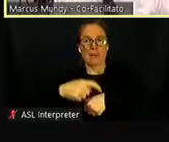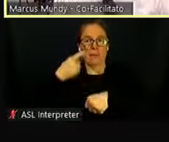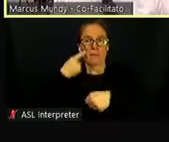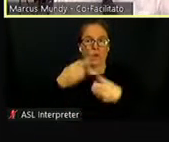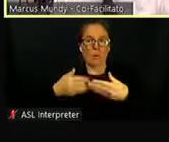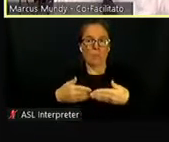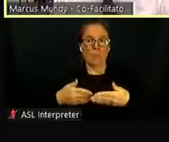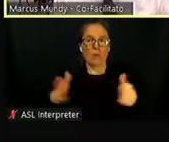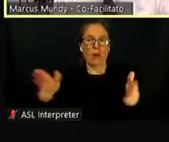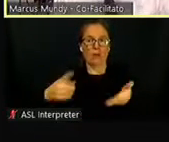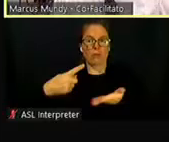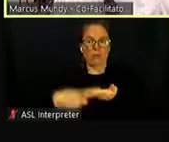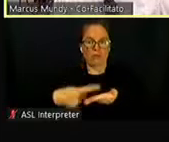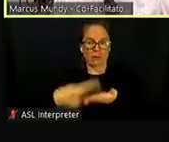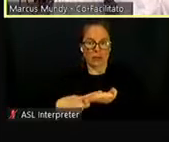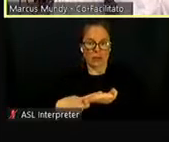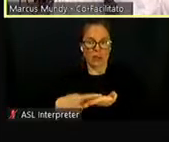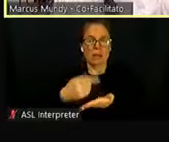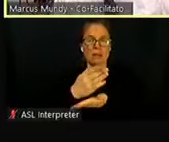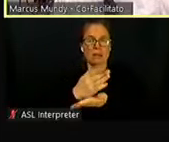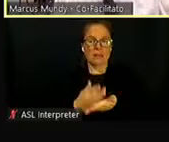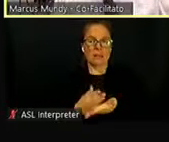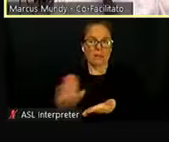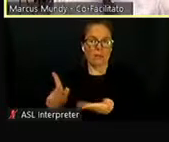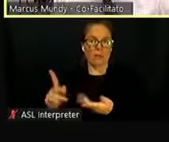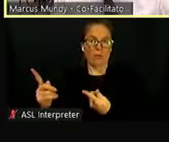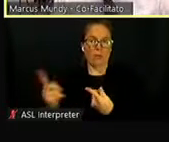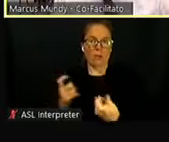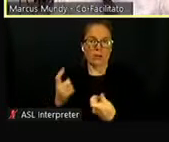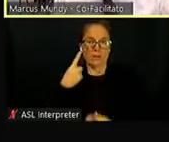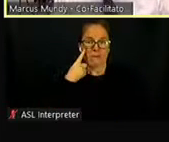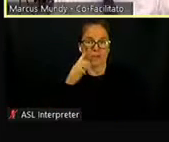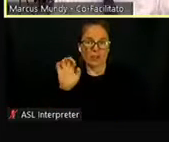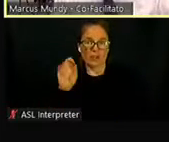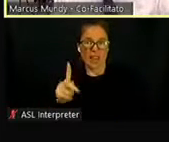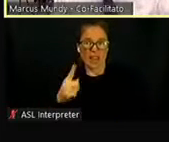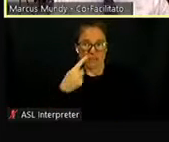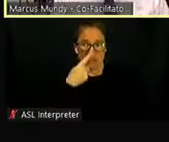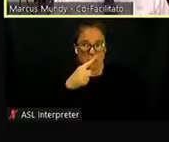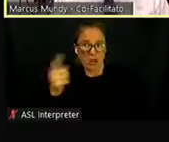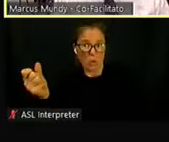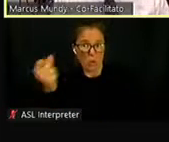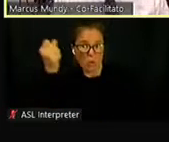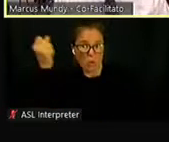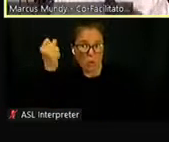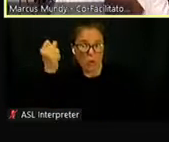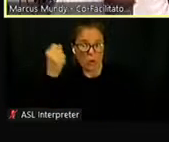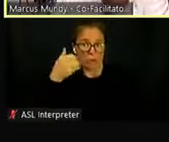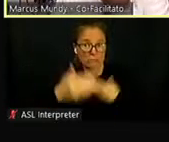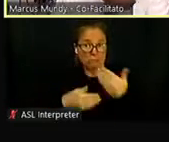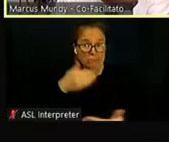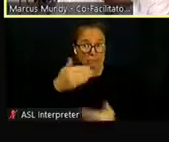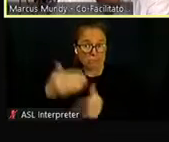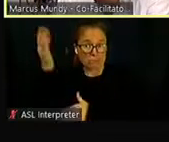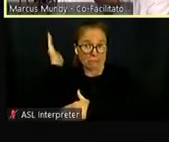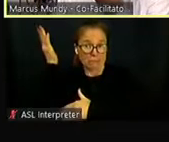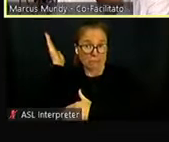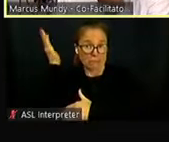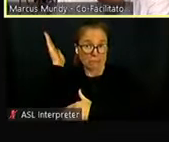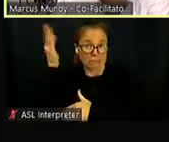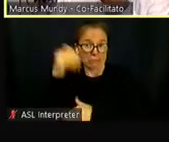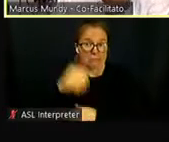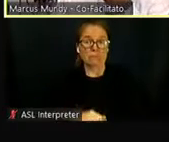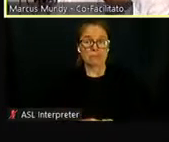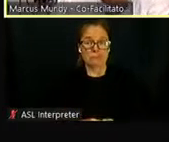conversation. So some of the questions that you might have had for Jack, if you could continue just to hold them and get through this, and we're gonna go through this next section